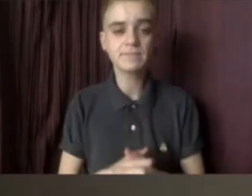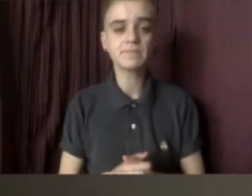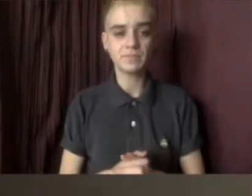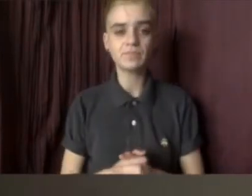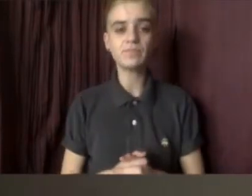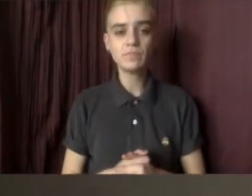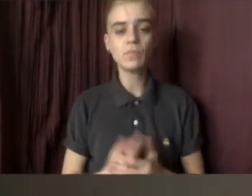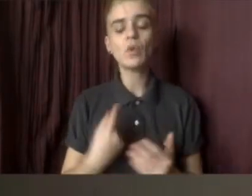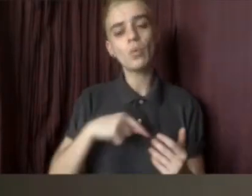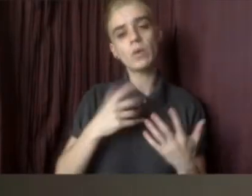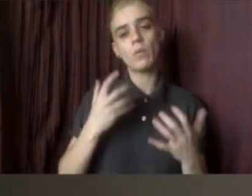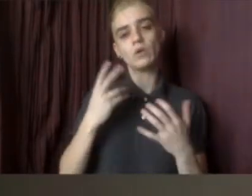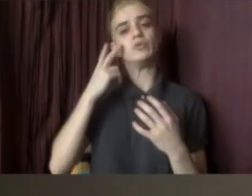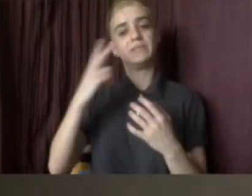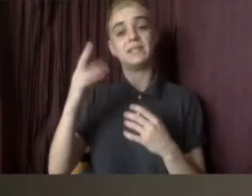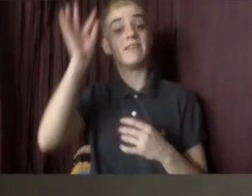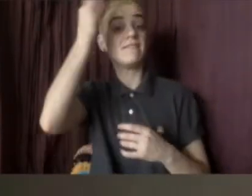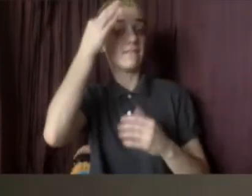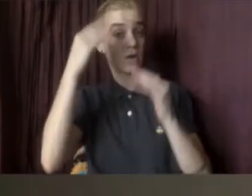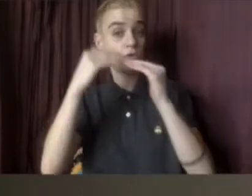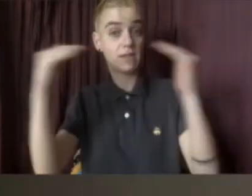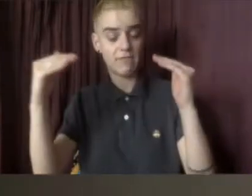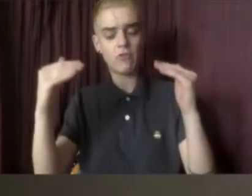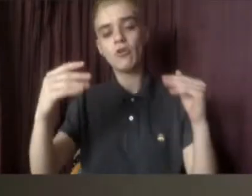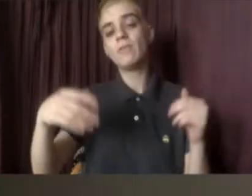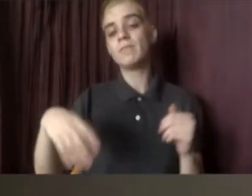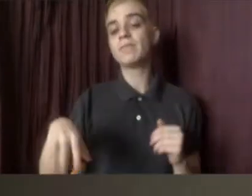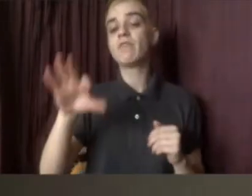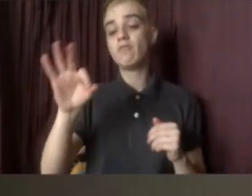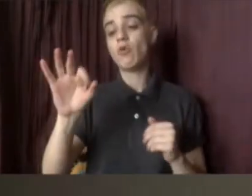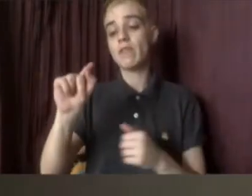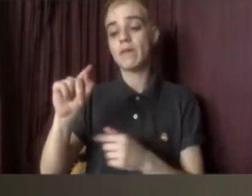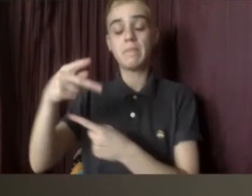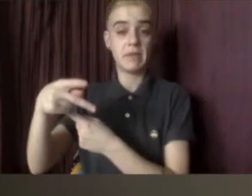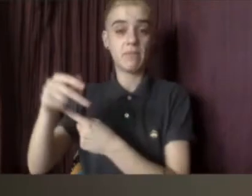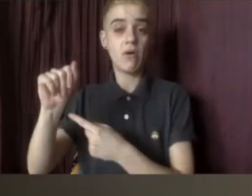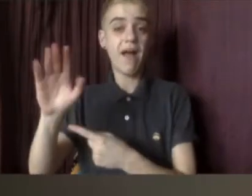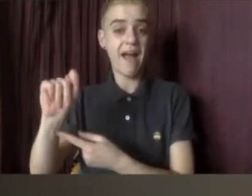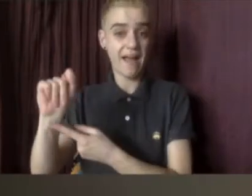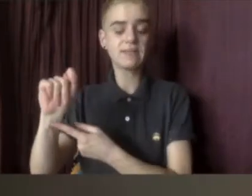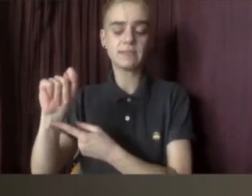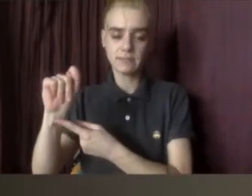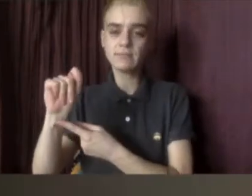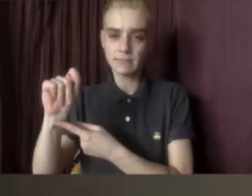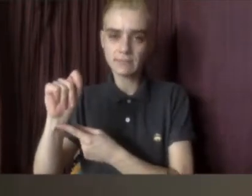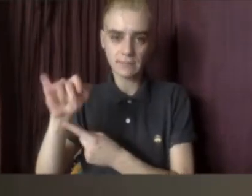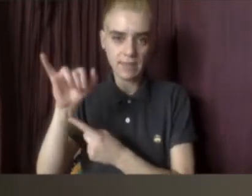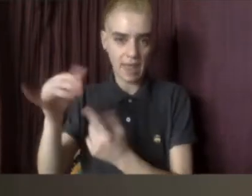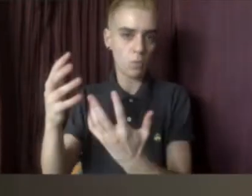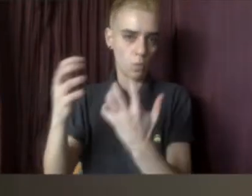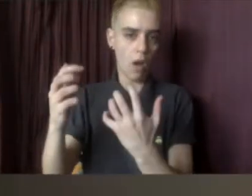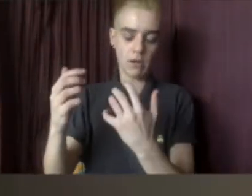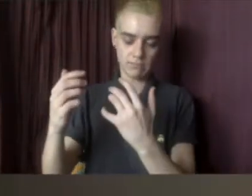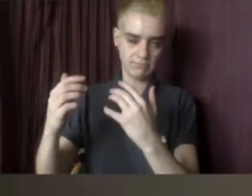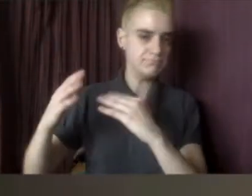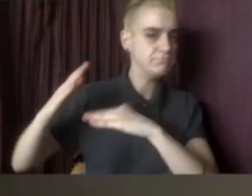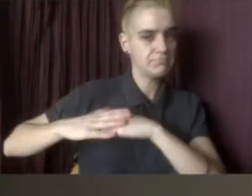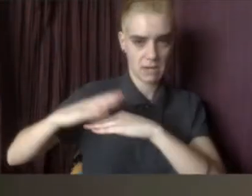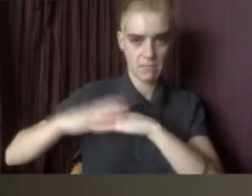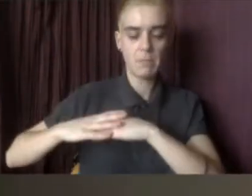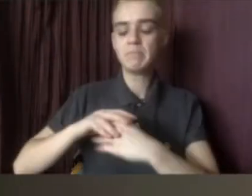racial discrimination, and then also DC statehood, which Dara mentioned, which is one of those